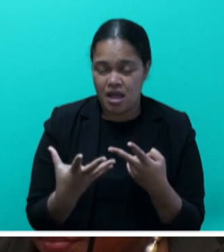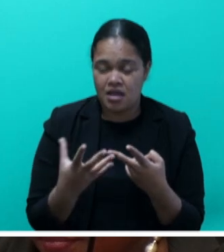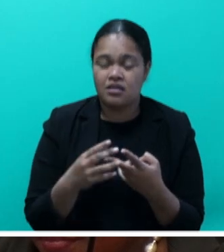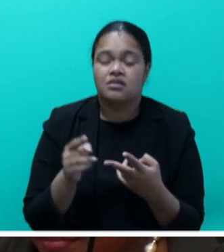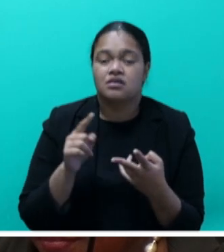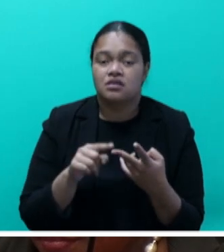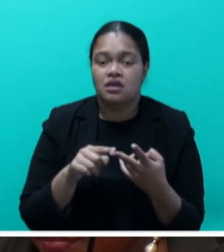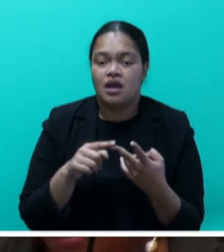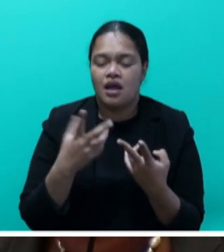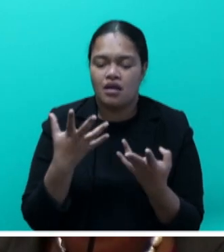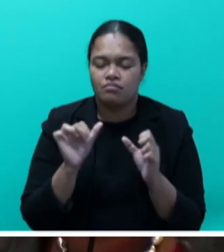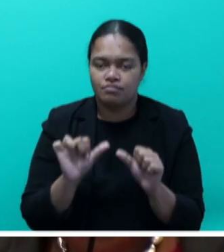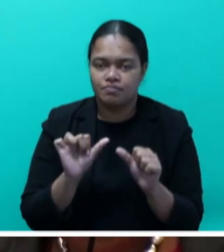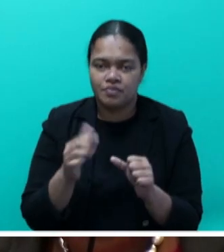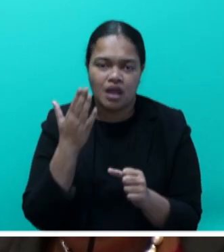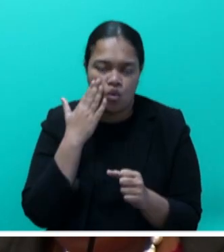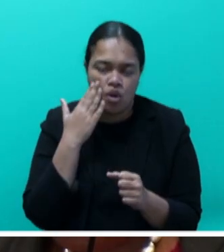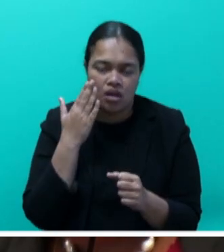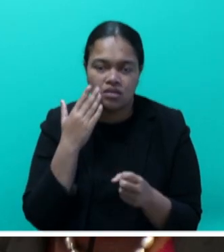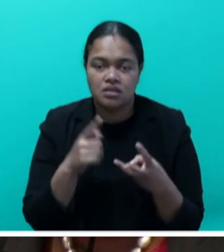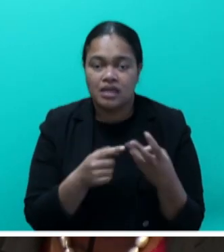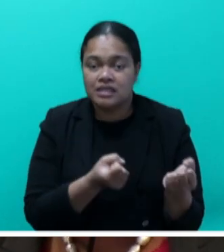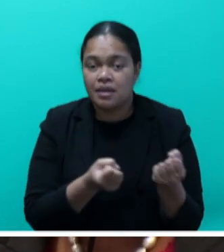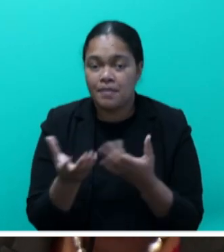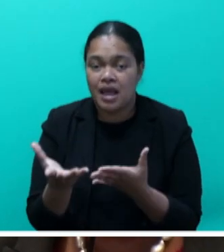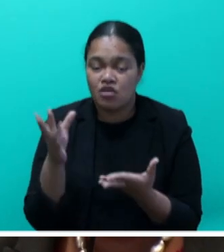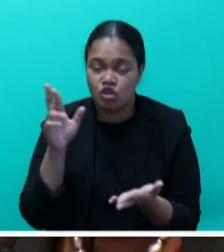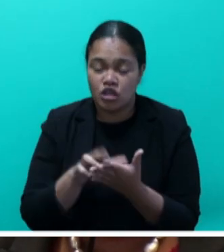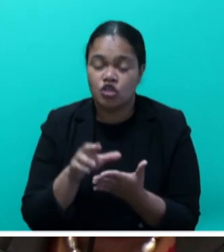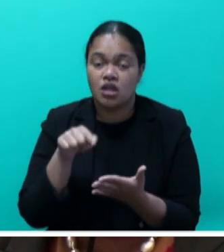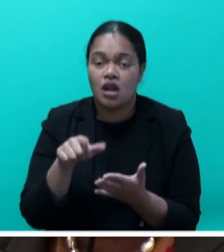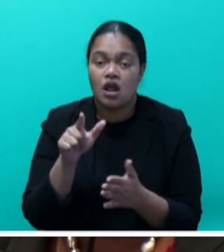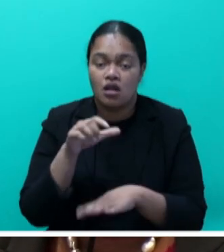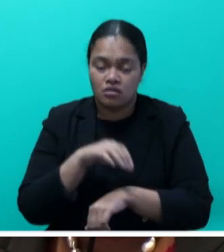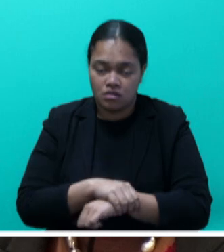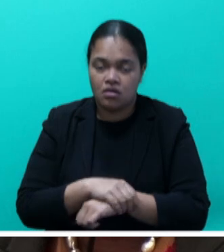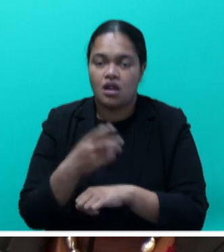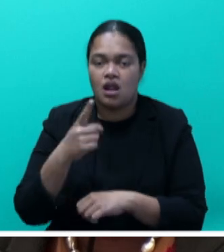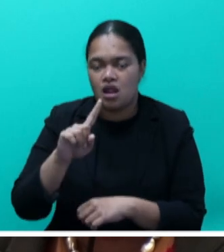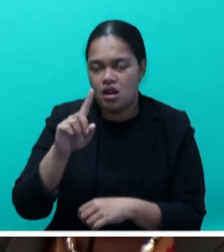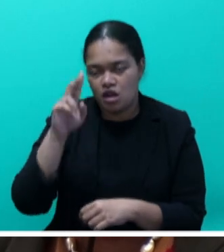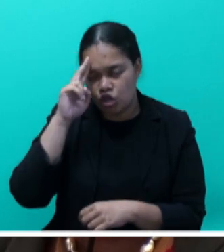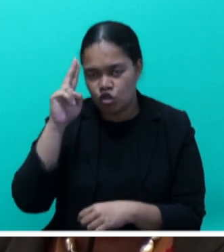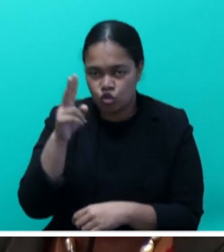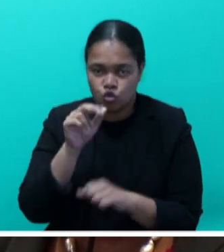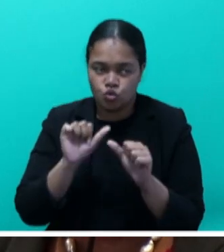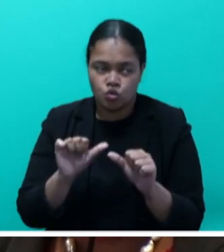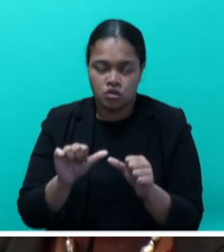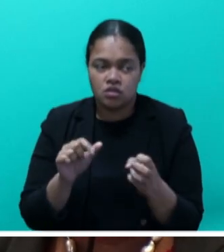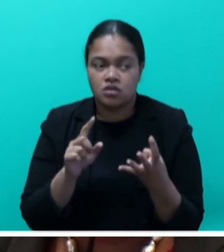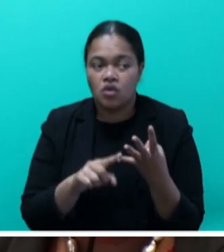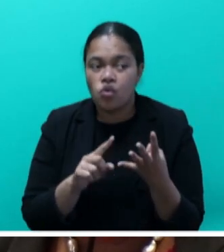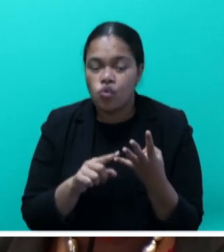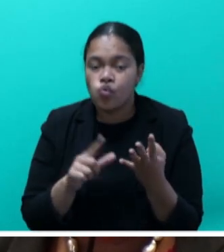prevention and awareness; supply reduction, which focuses on law enforcement and national security; legal reform, which focuses